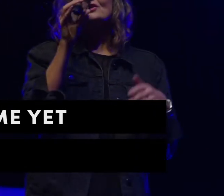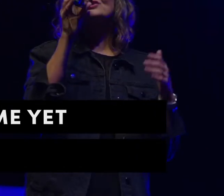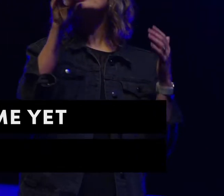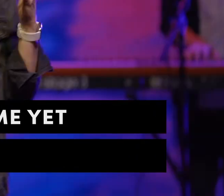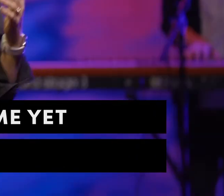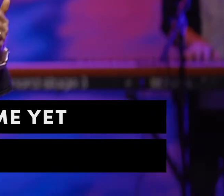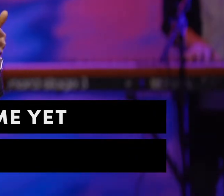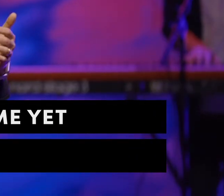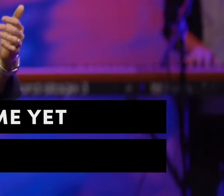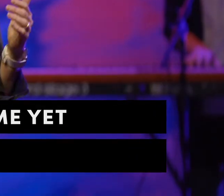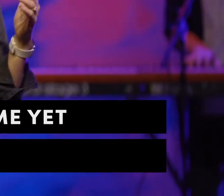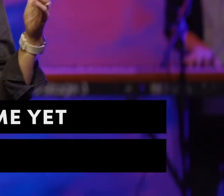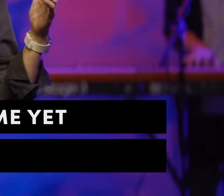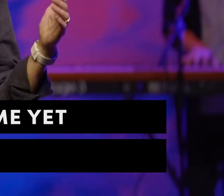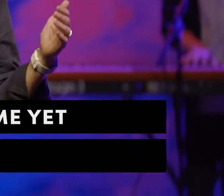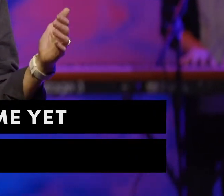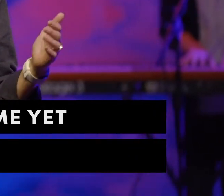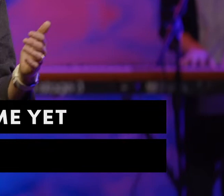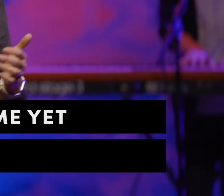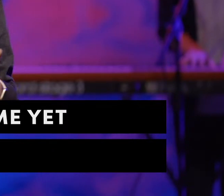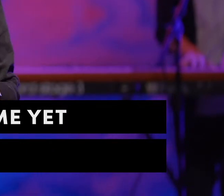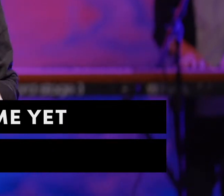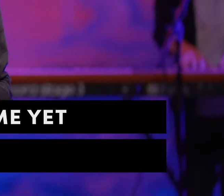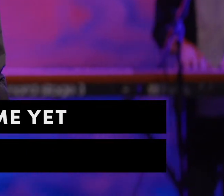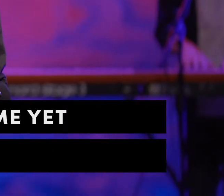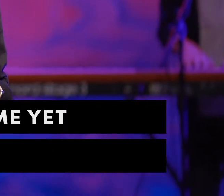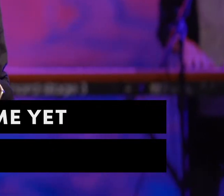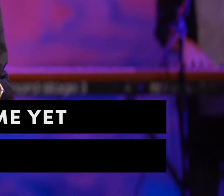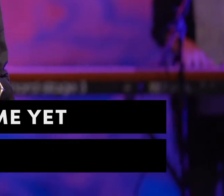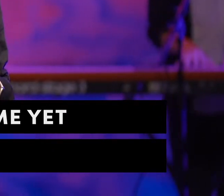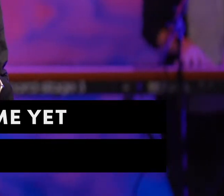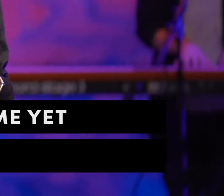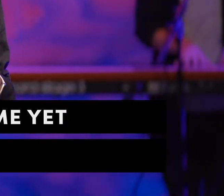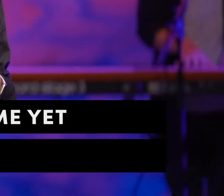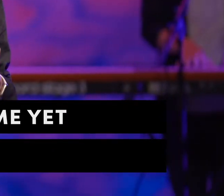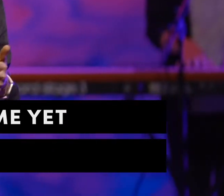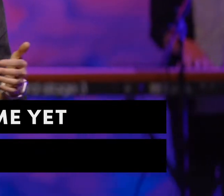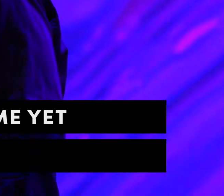You've never failed me yet.